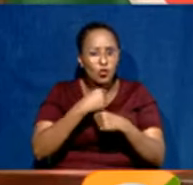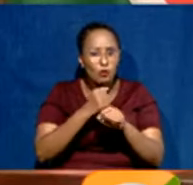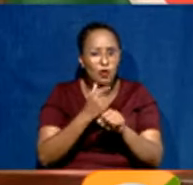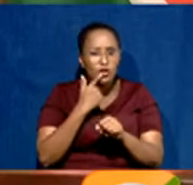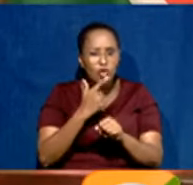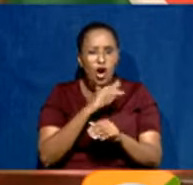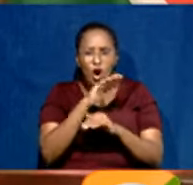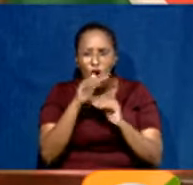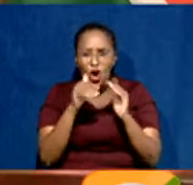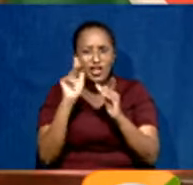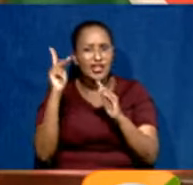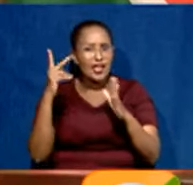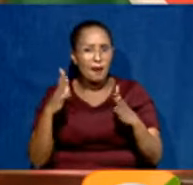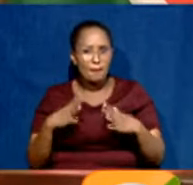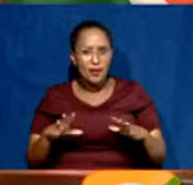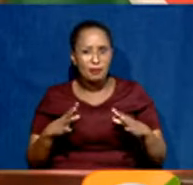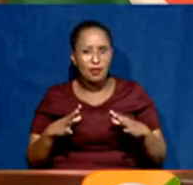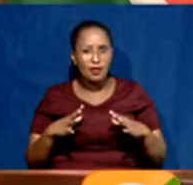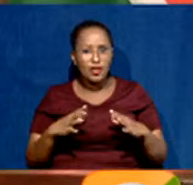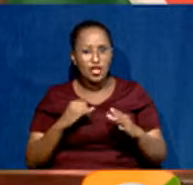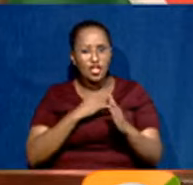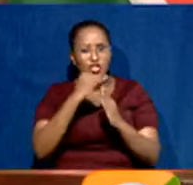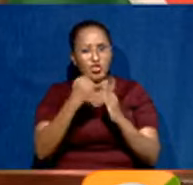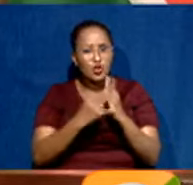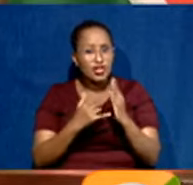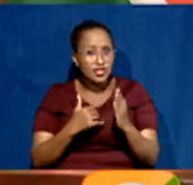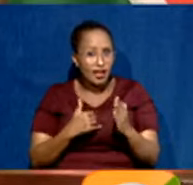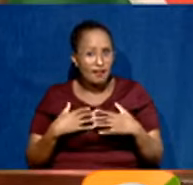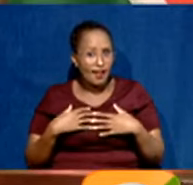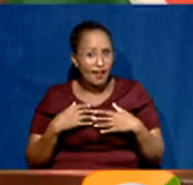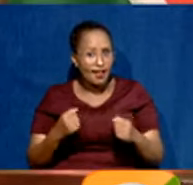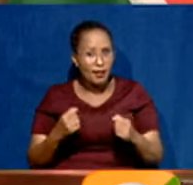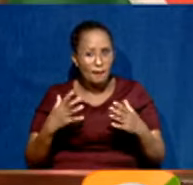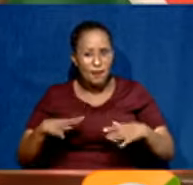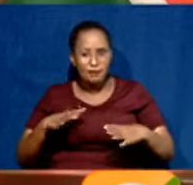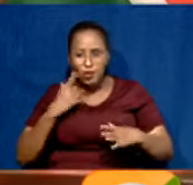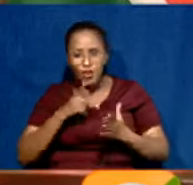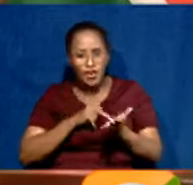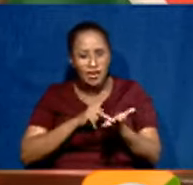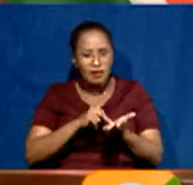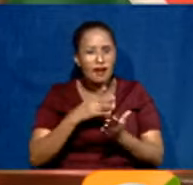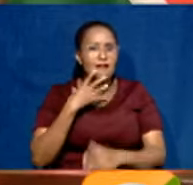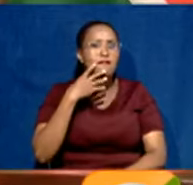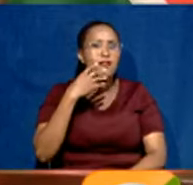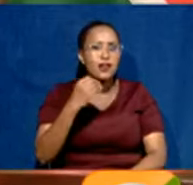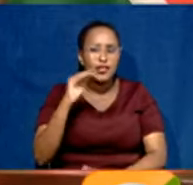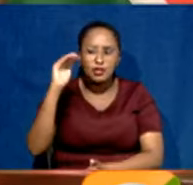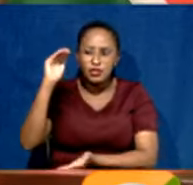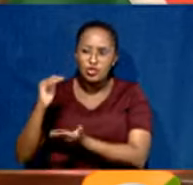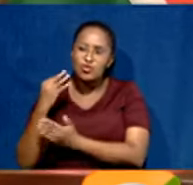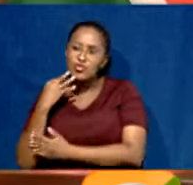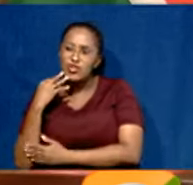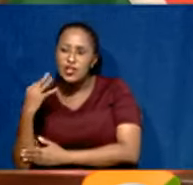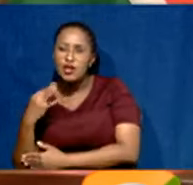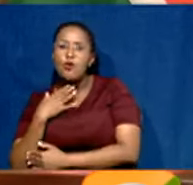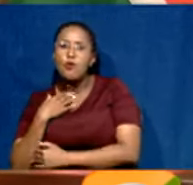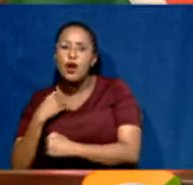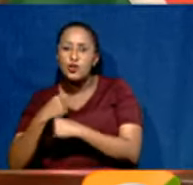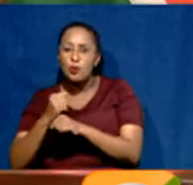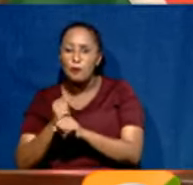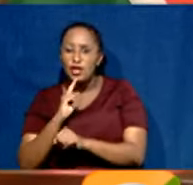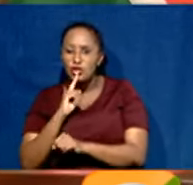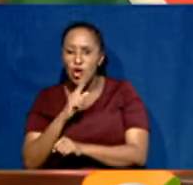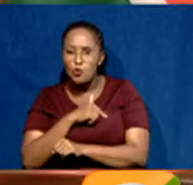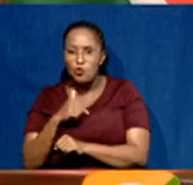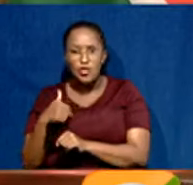every ordinary citizen has a health insurance. Those who are paying 500 will come down to 300. We are going to make sure that we